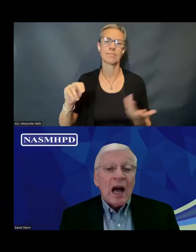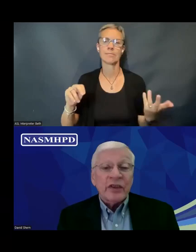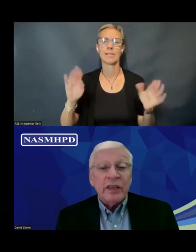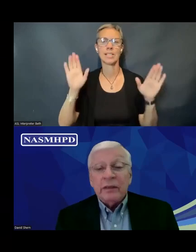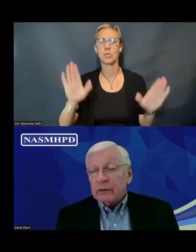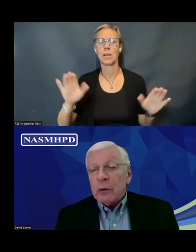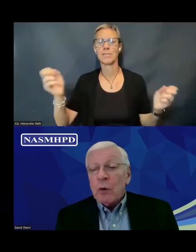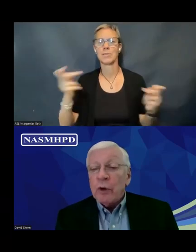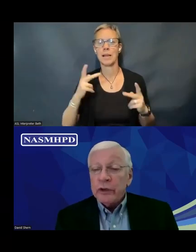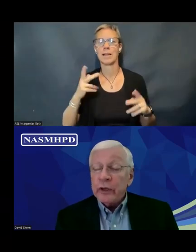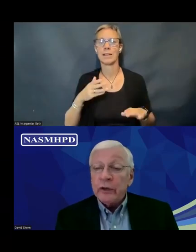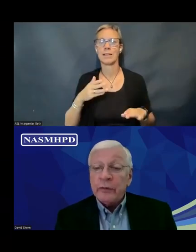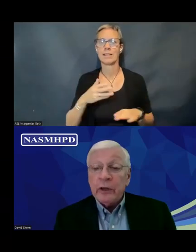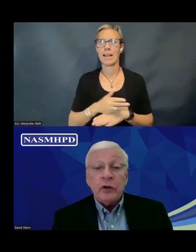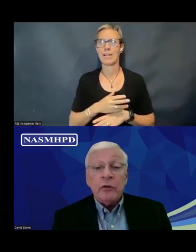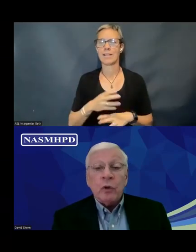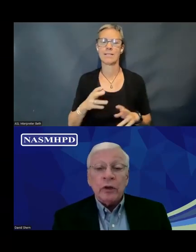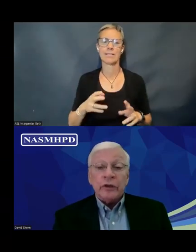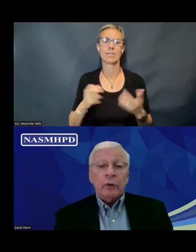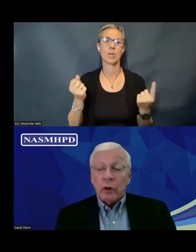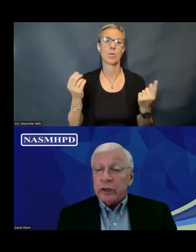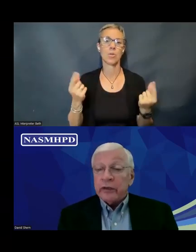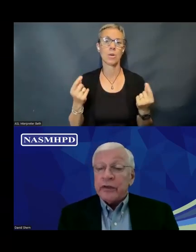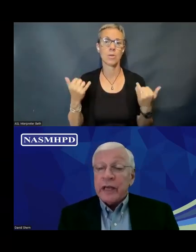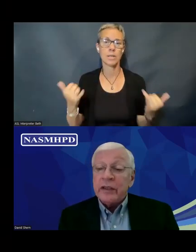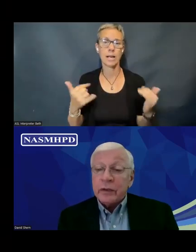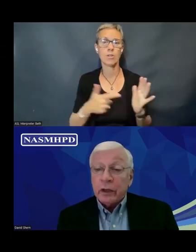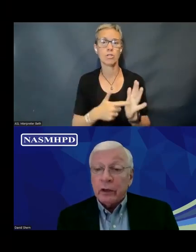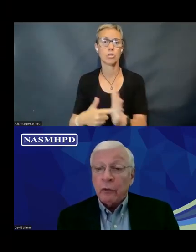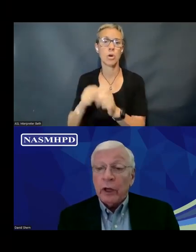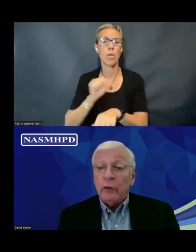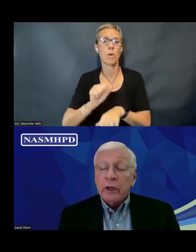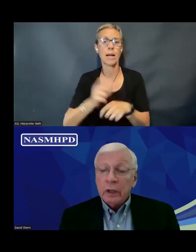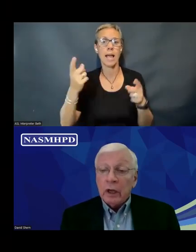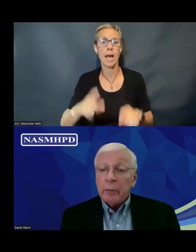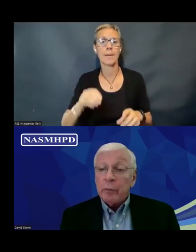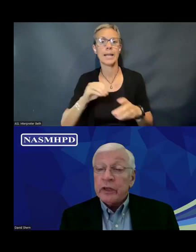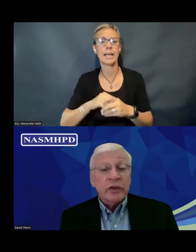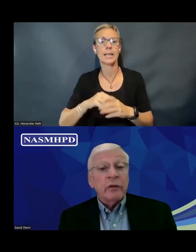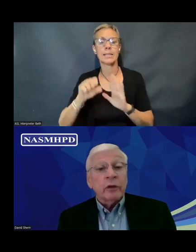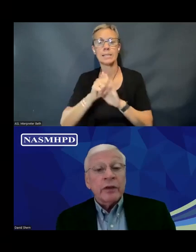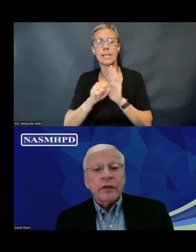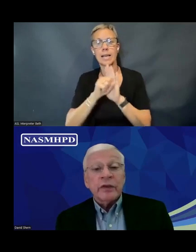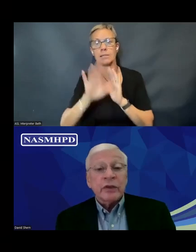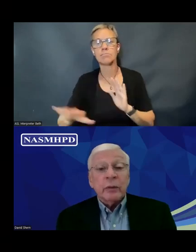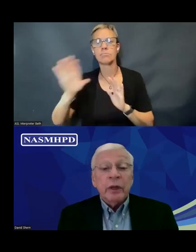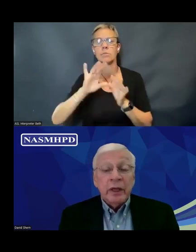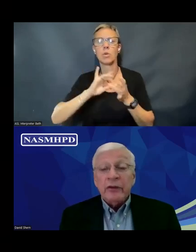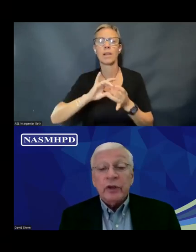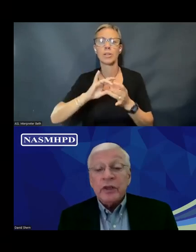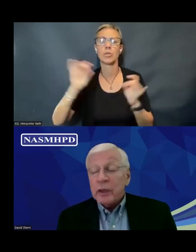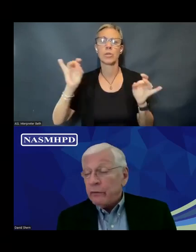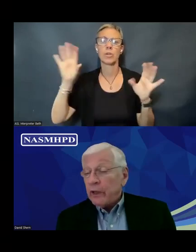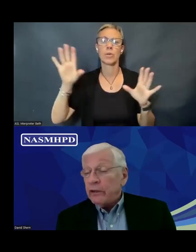the hot seat. What we want to do here is feature the work that's going on in the states around implementation of the crisis